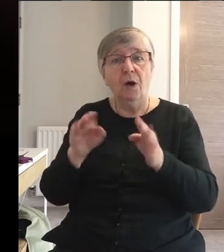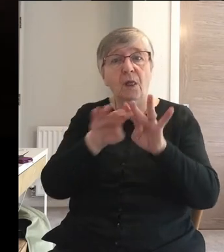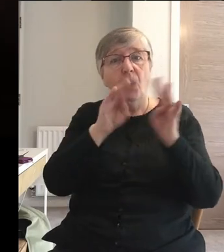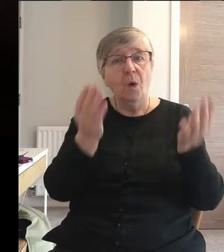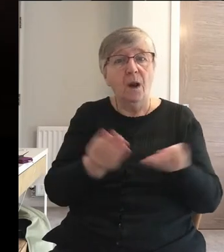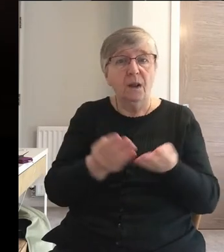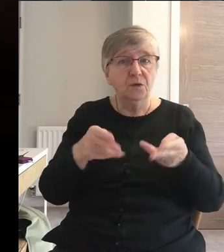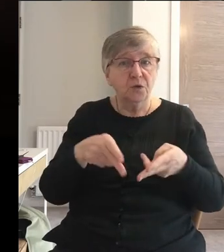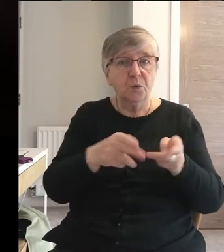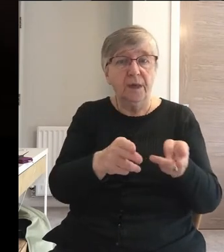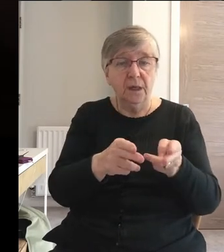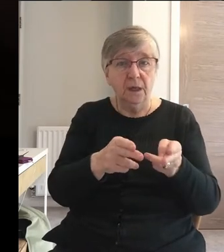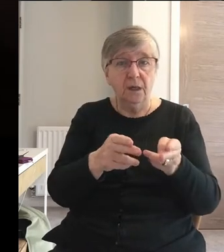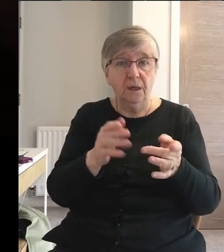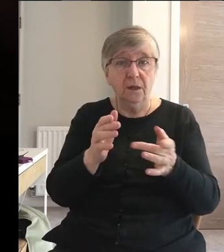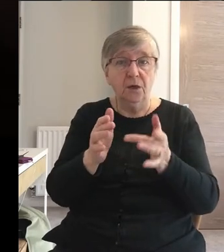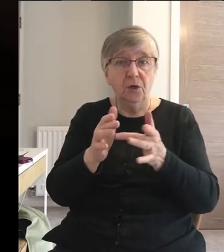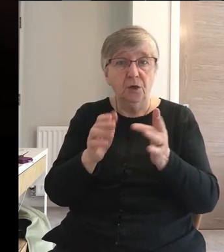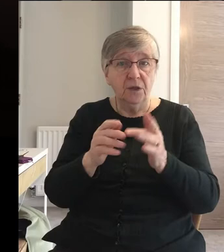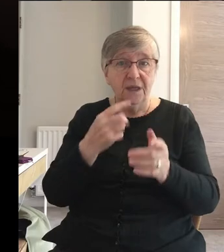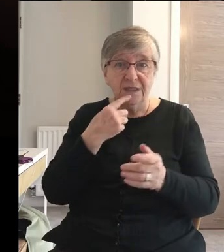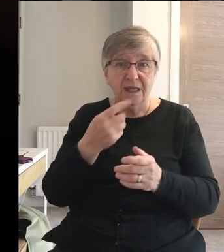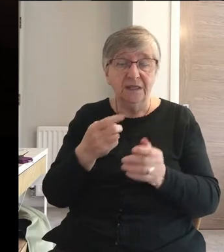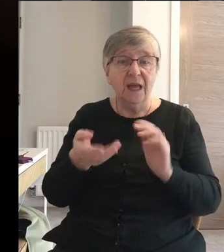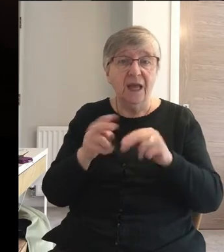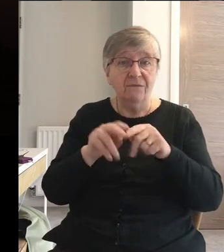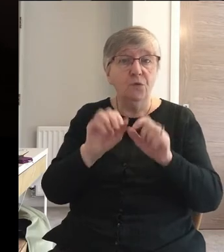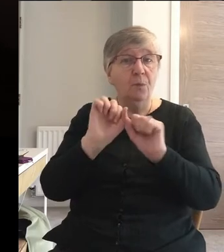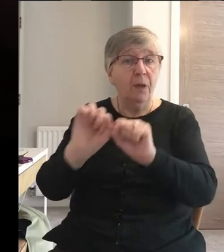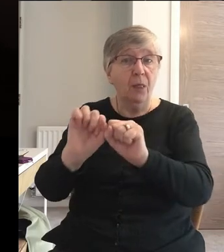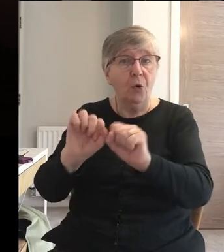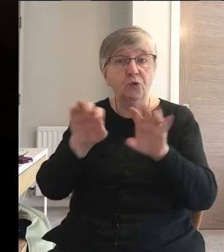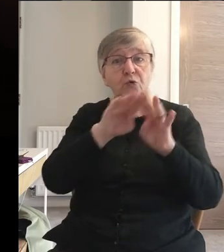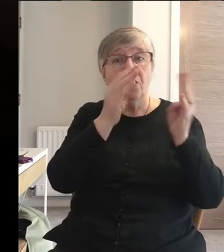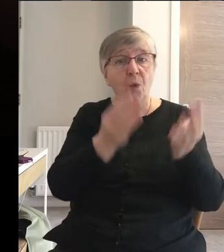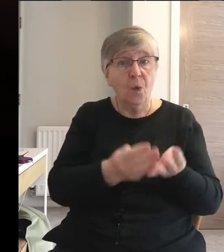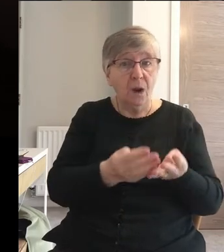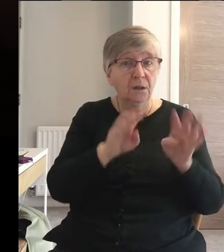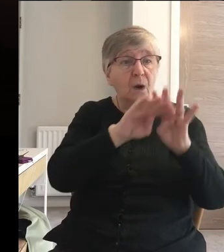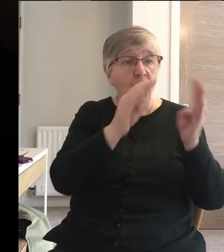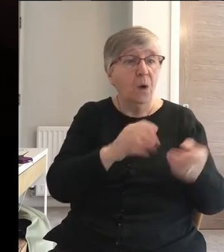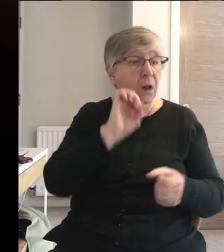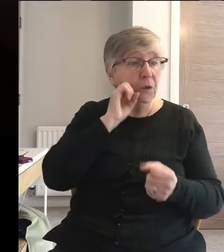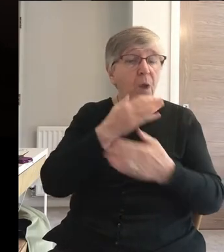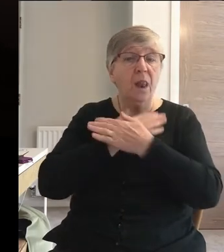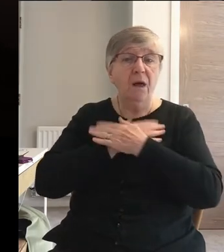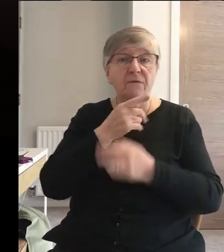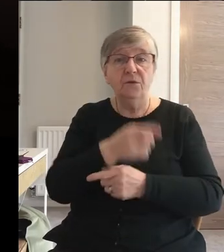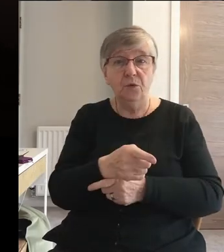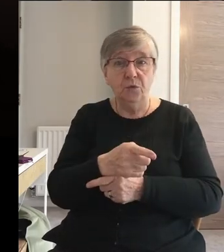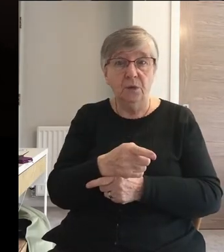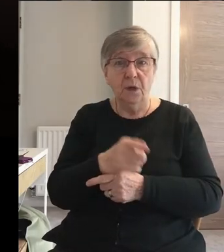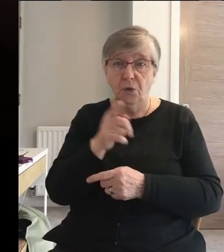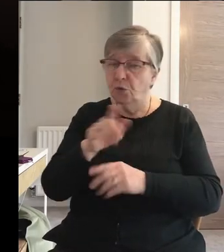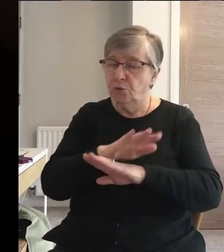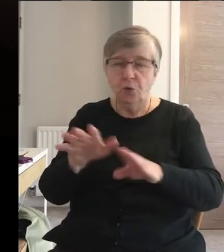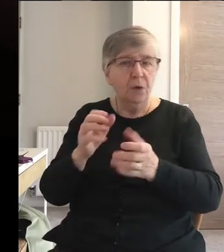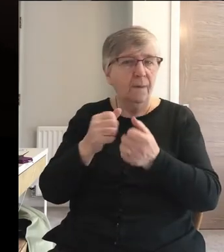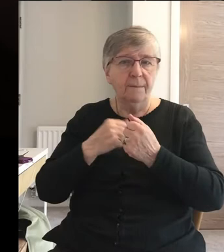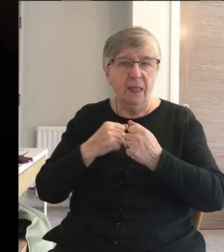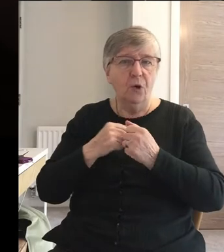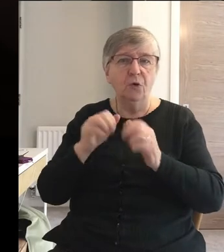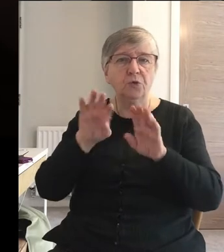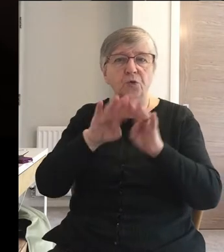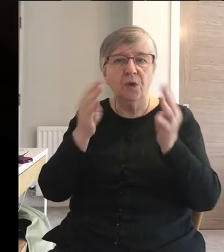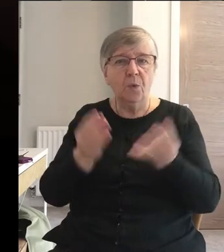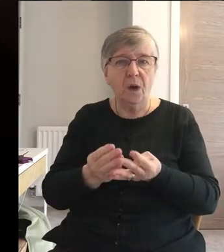his followers, John 15, if you belong to the world, it would love you as its own. As it is, you do not belong to the world, but I have chosen you